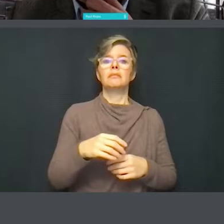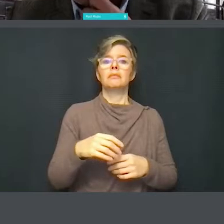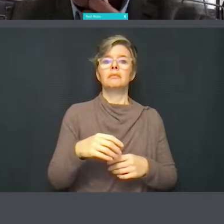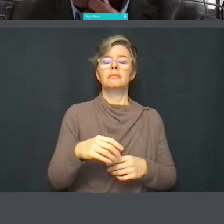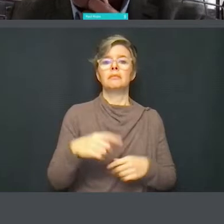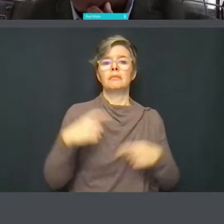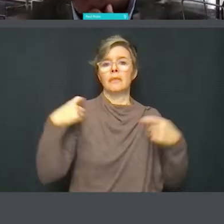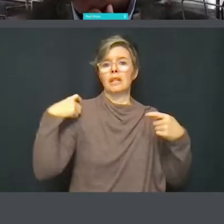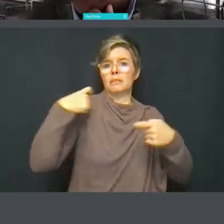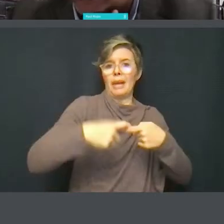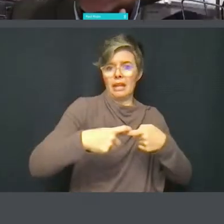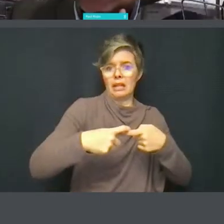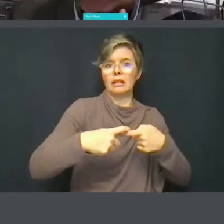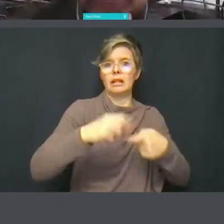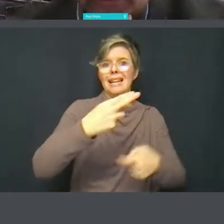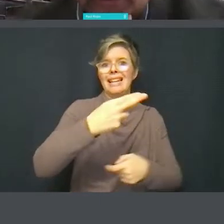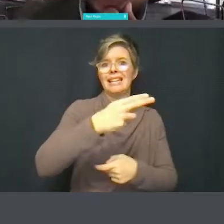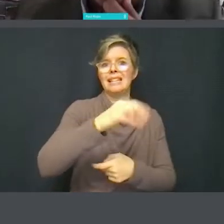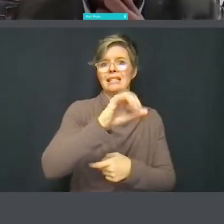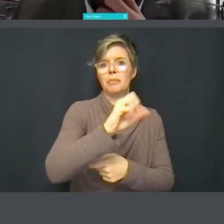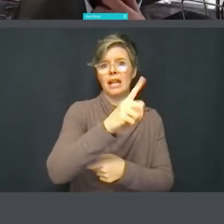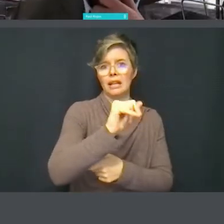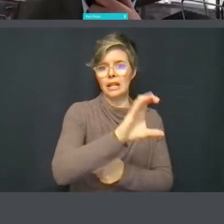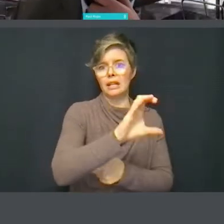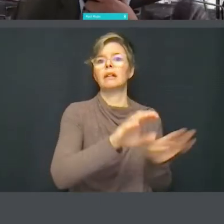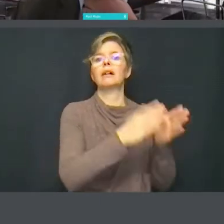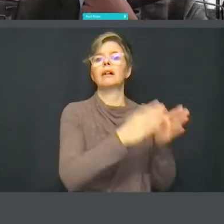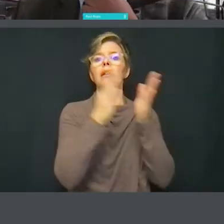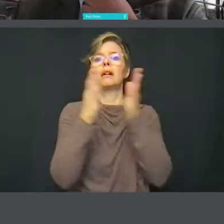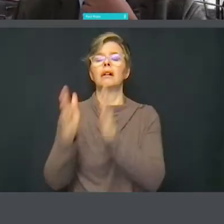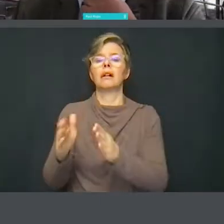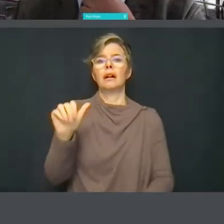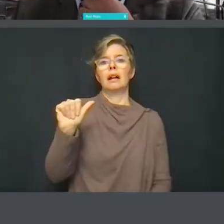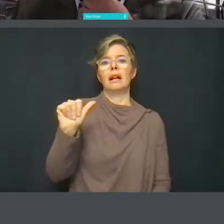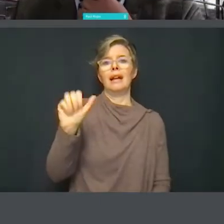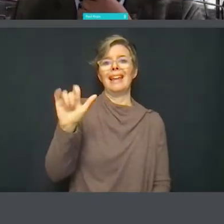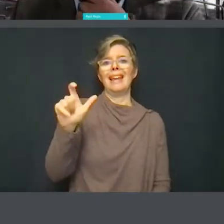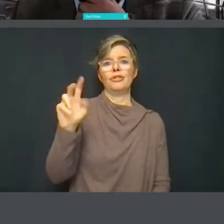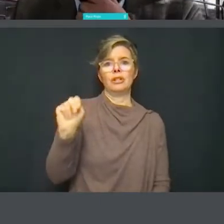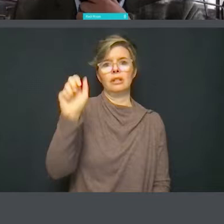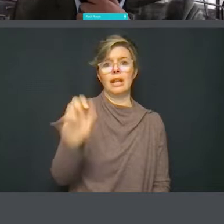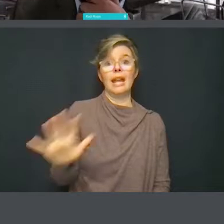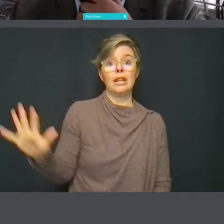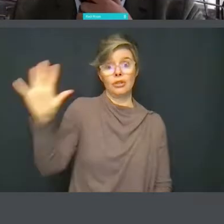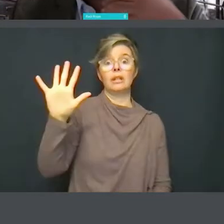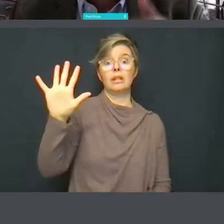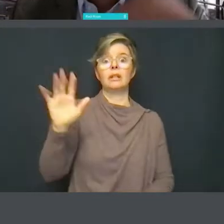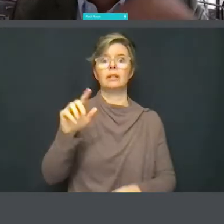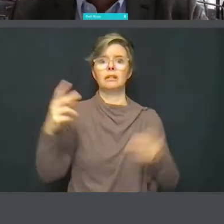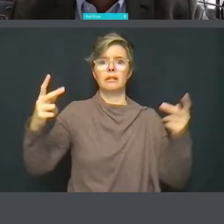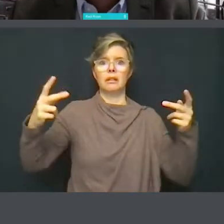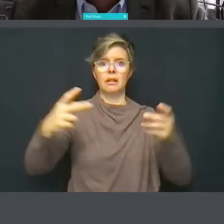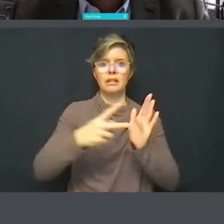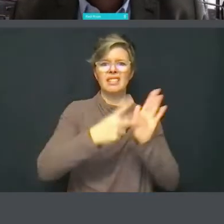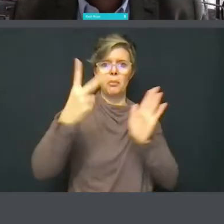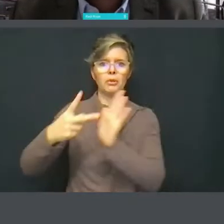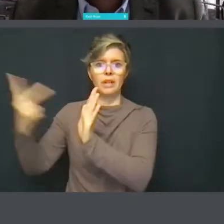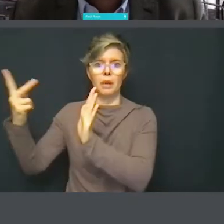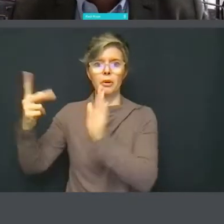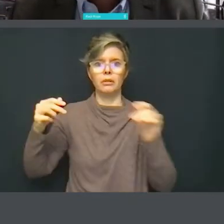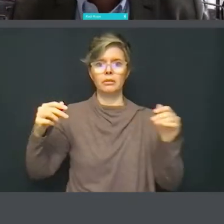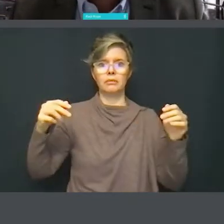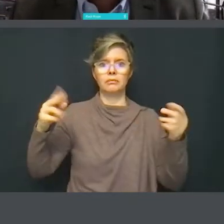population are projected to nearly double, right? And those under 18, that increase is even more